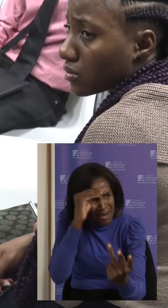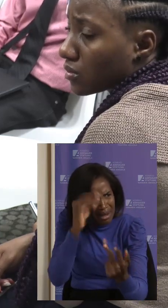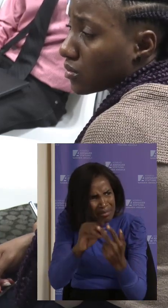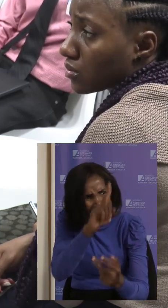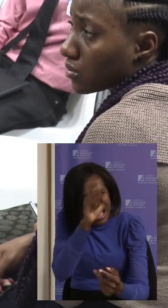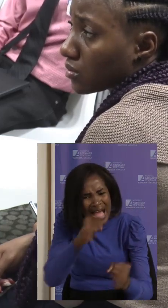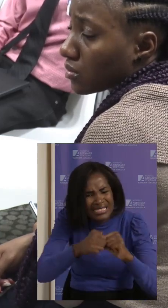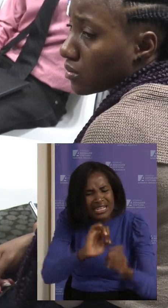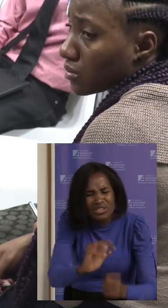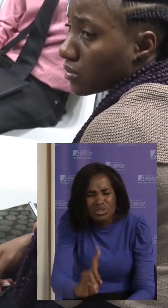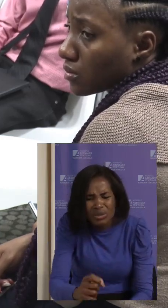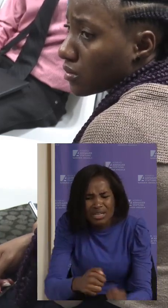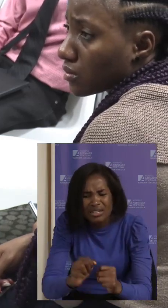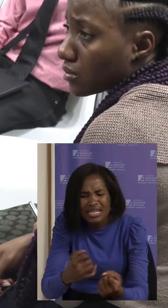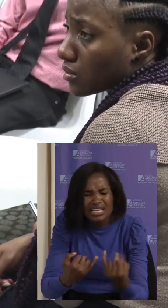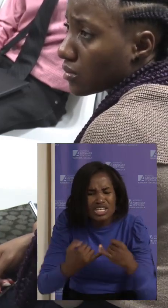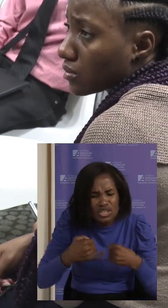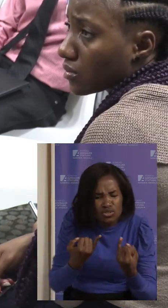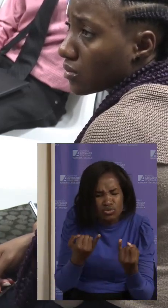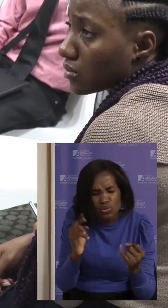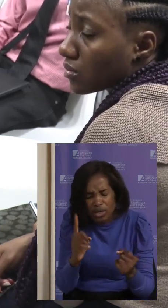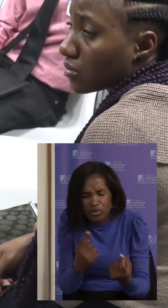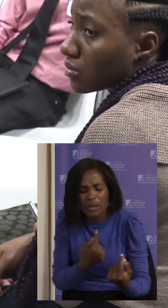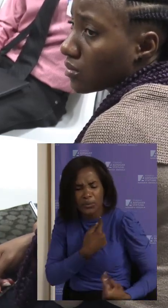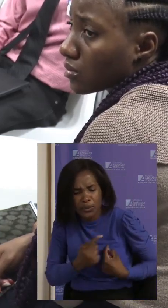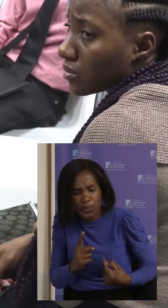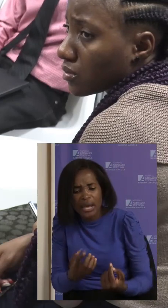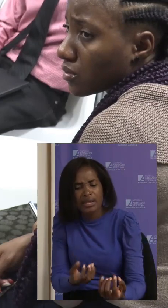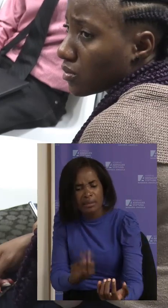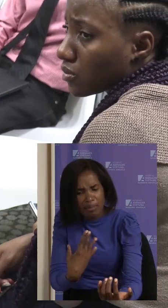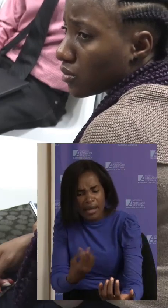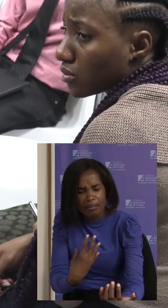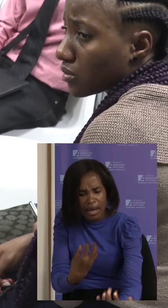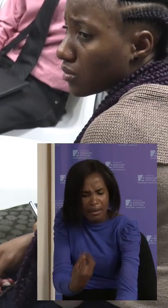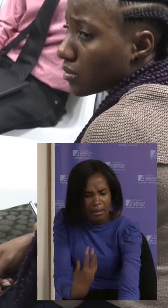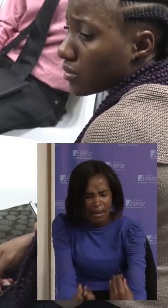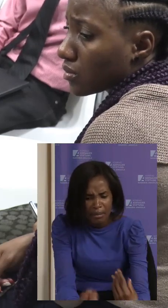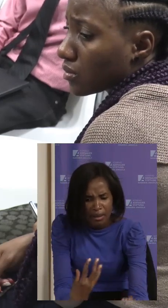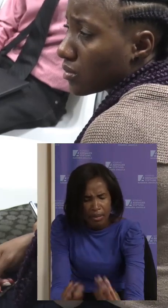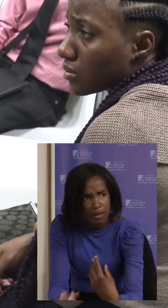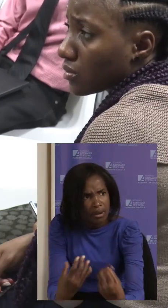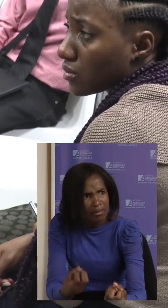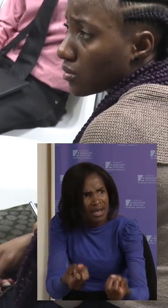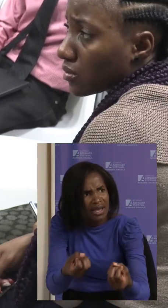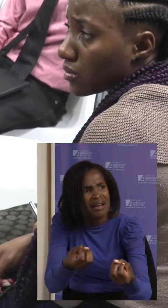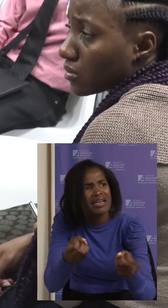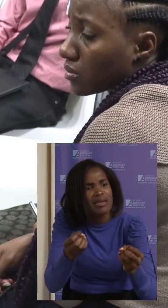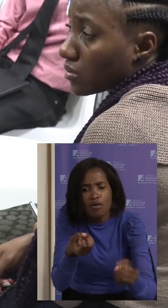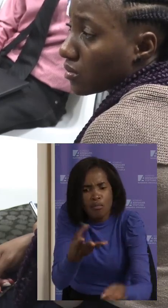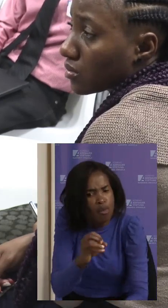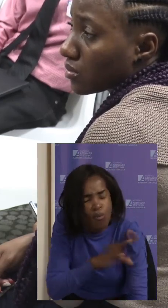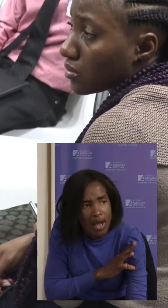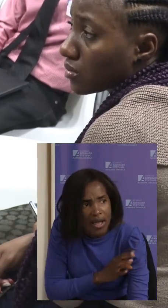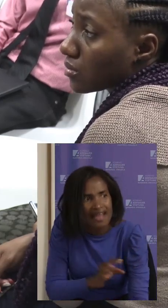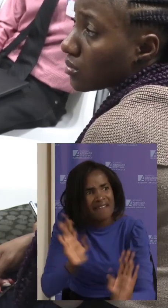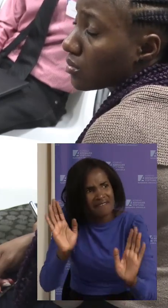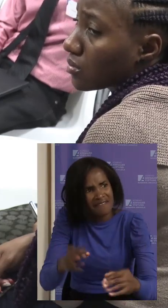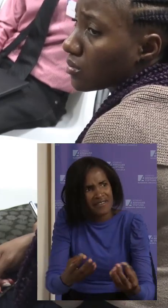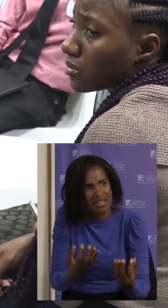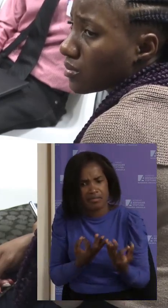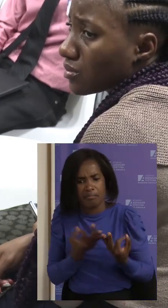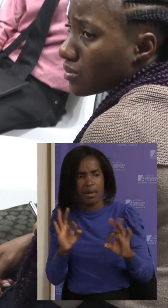their challenges are, what their issues are, and let's allow them the grace to speak openly and freely and